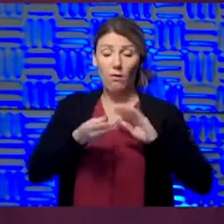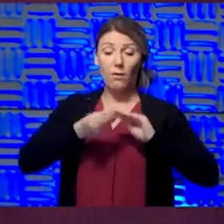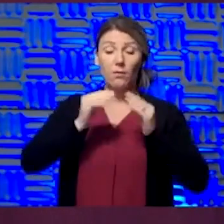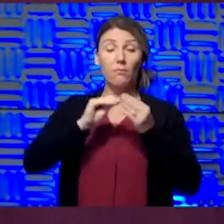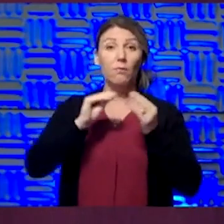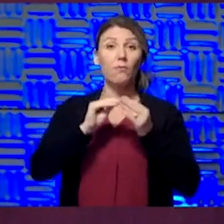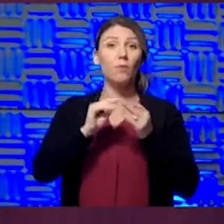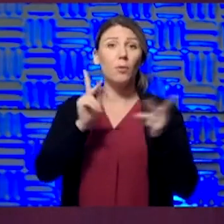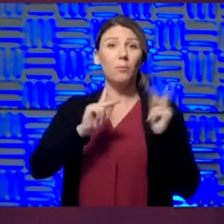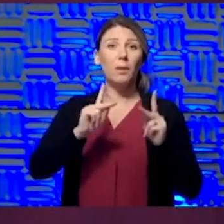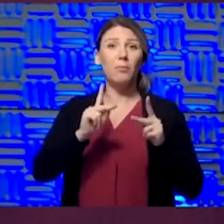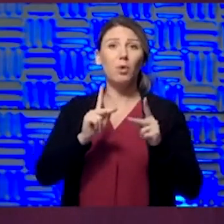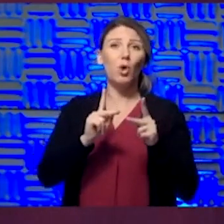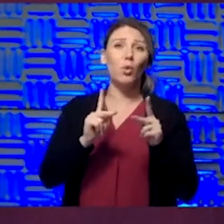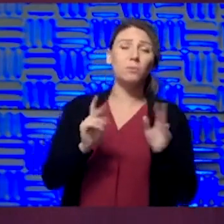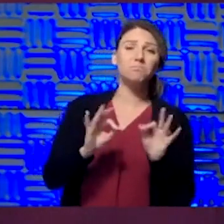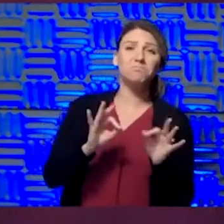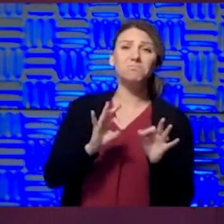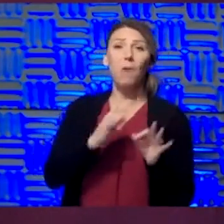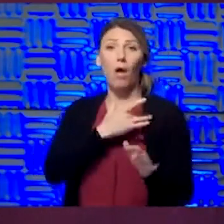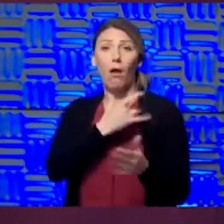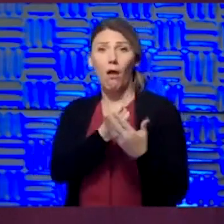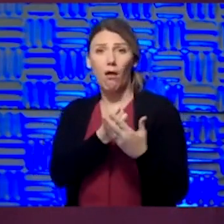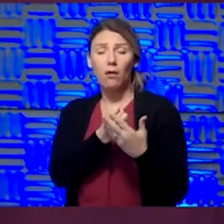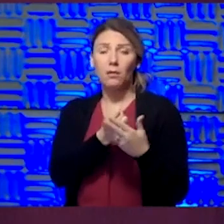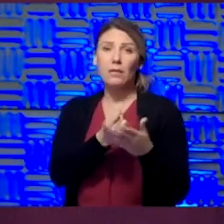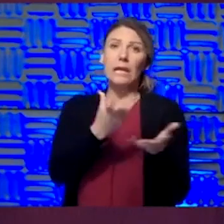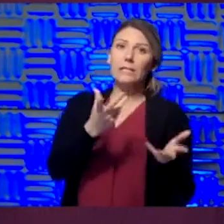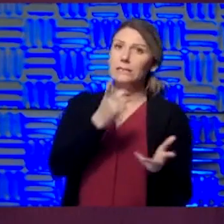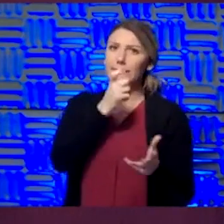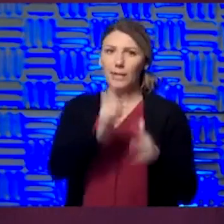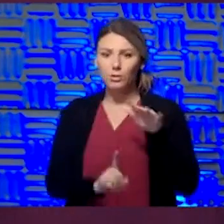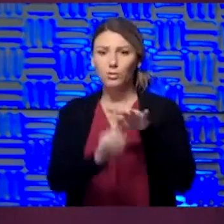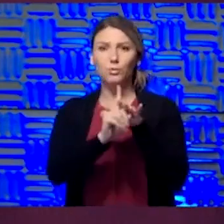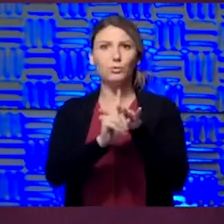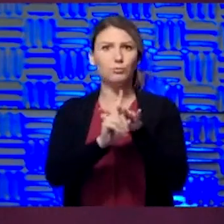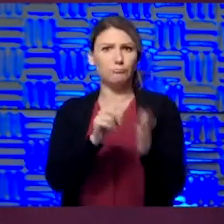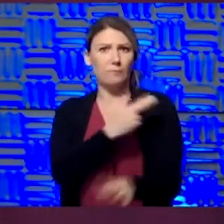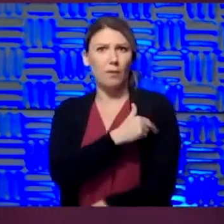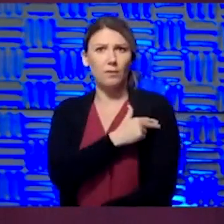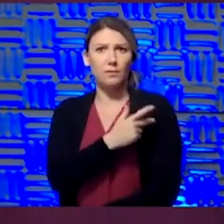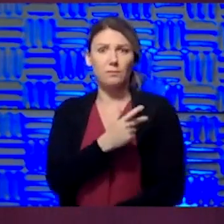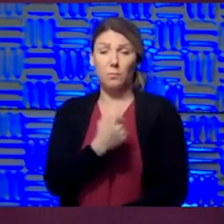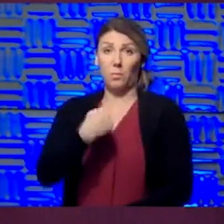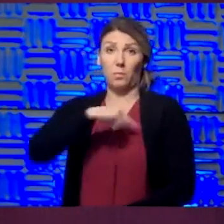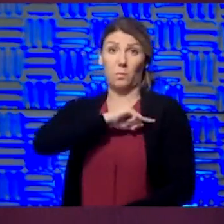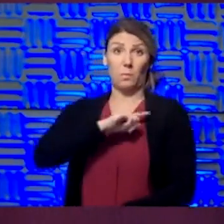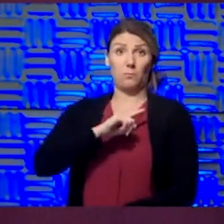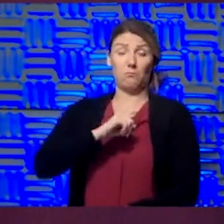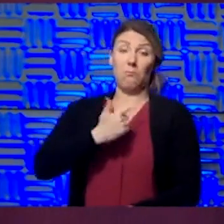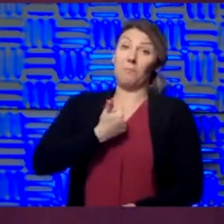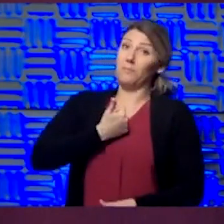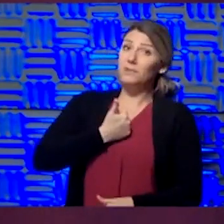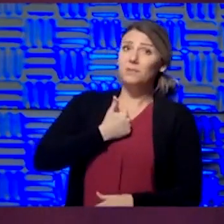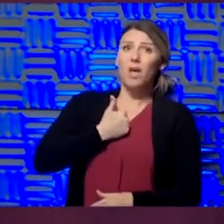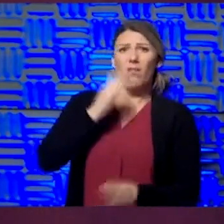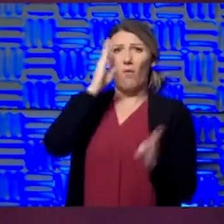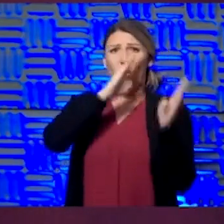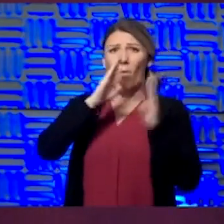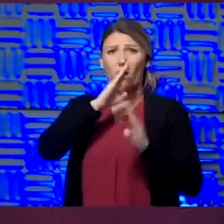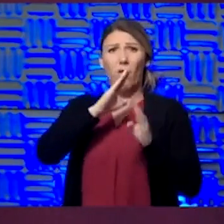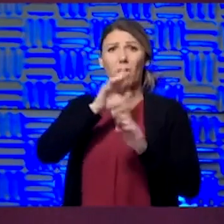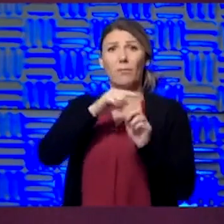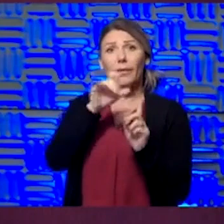people with minor heart attacks are not showing up. And that's something that we are worried about. And I wanted to quote